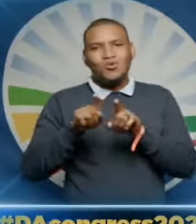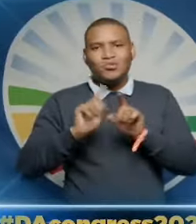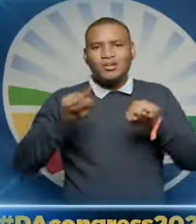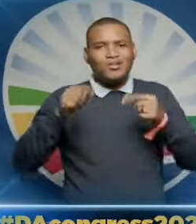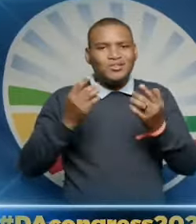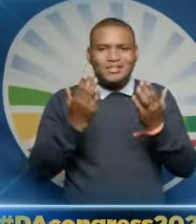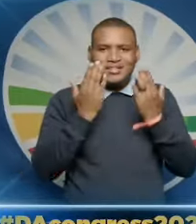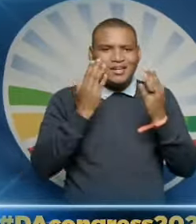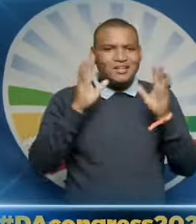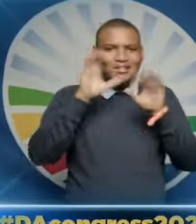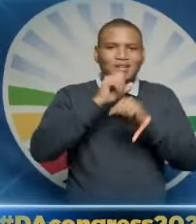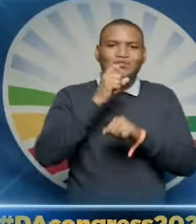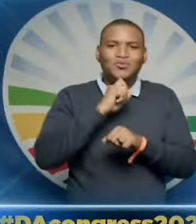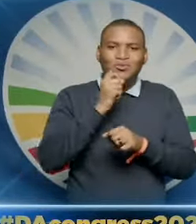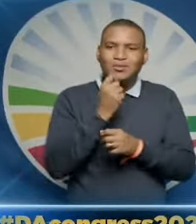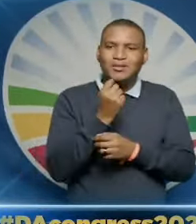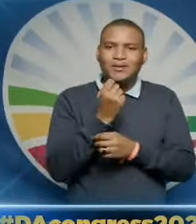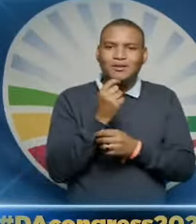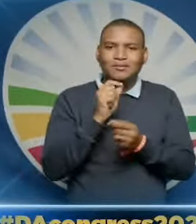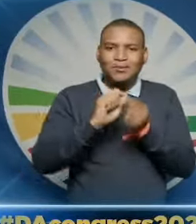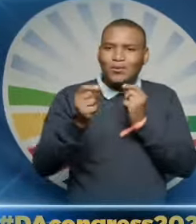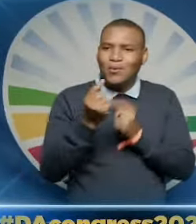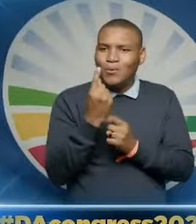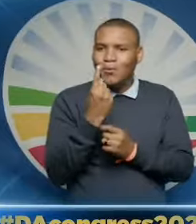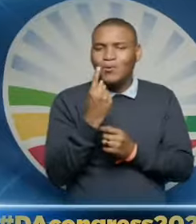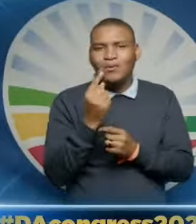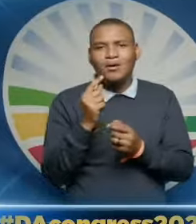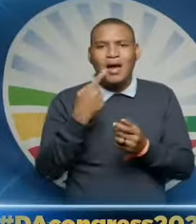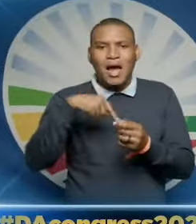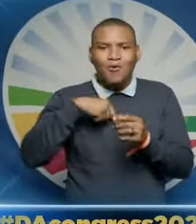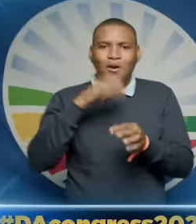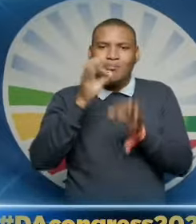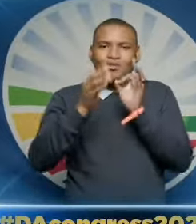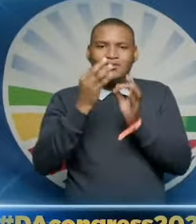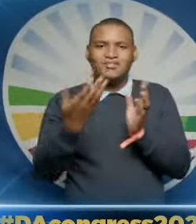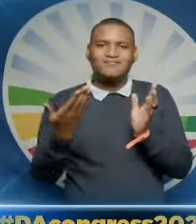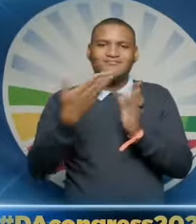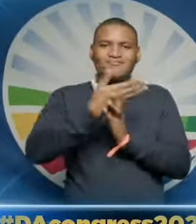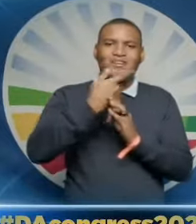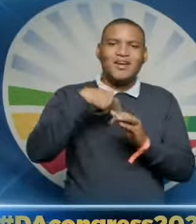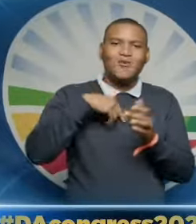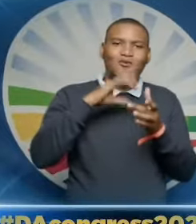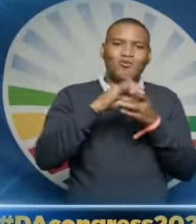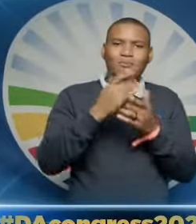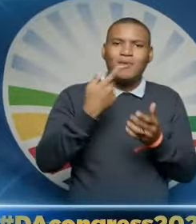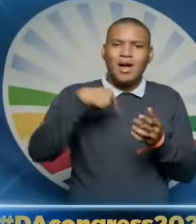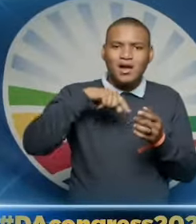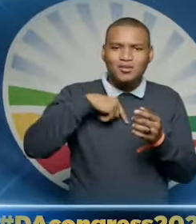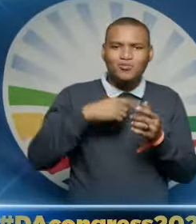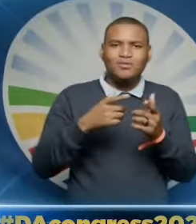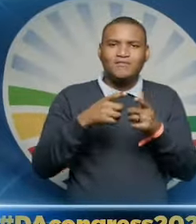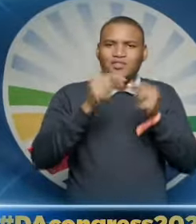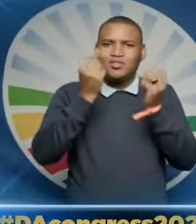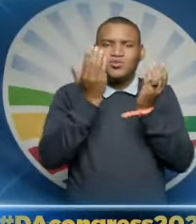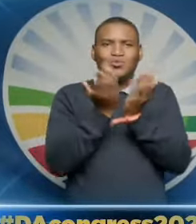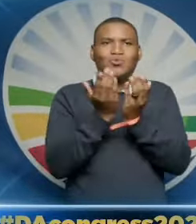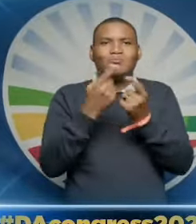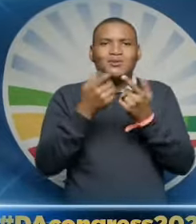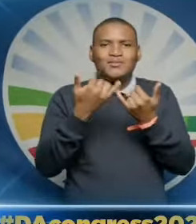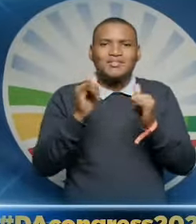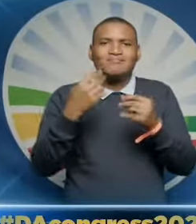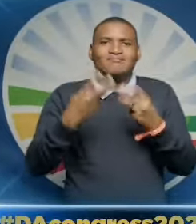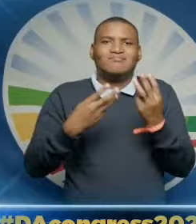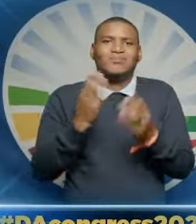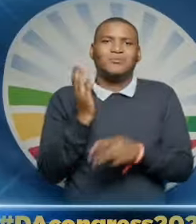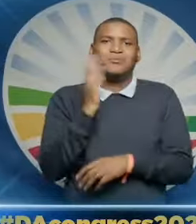at night, we have to use a candle to study. Politics has got into our homes. You find that a lot of us graduate and leave school, but we're still